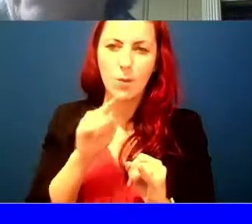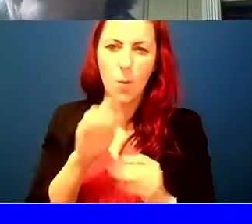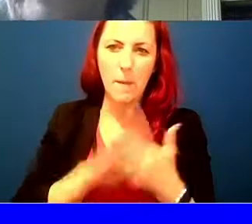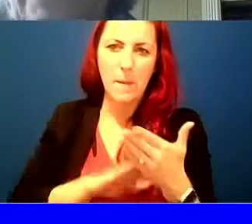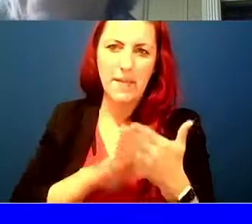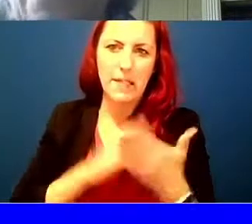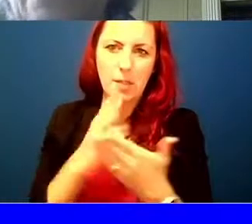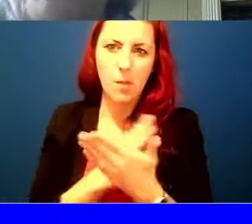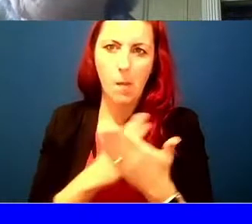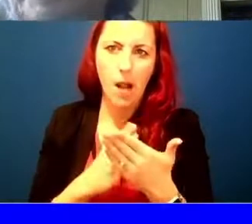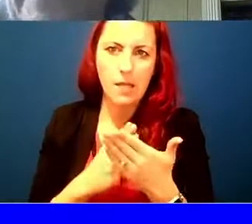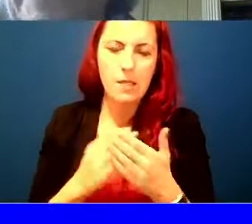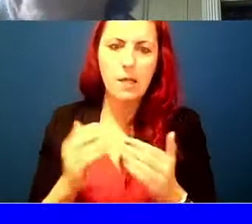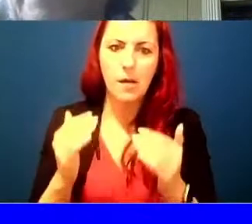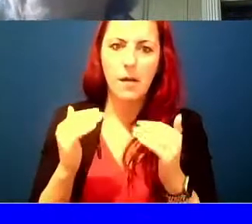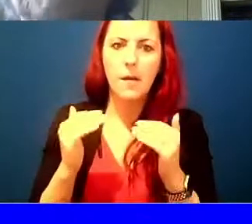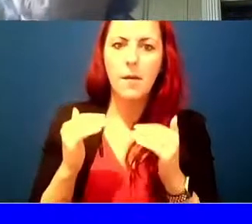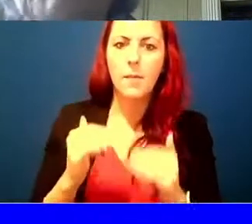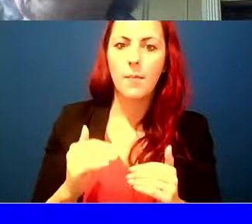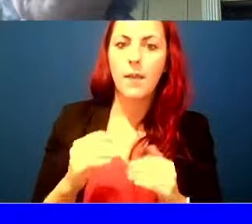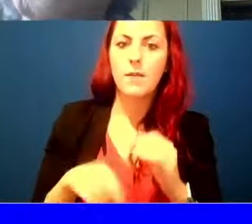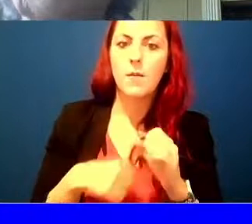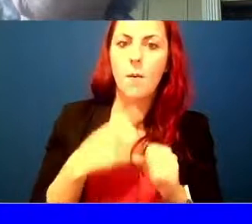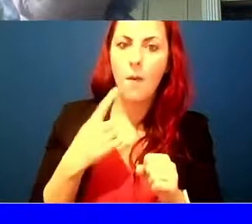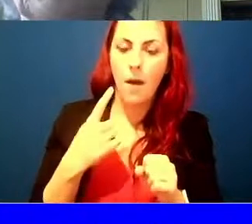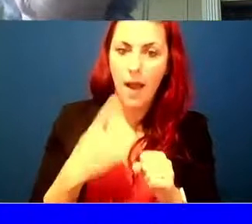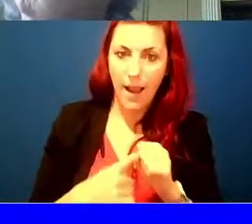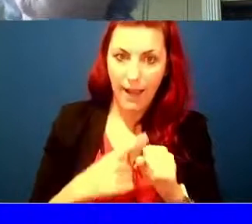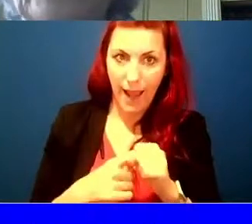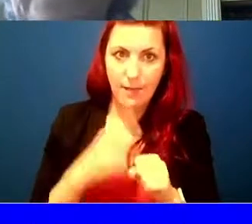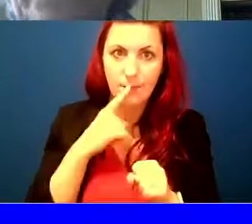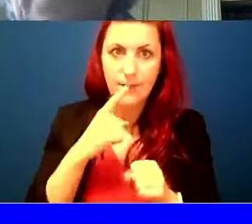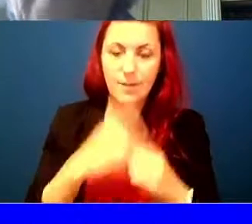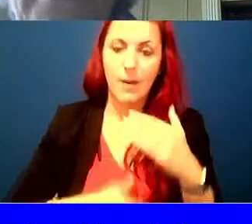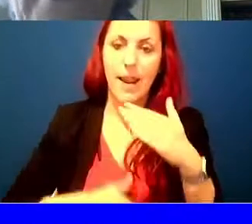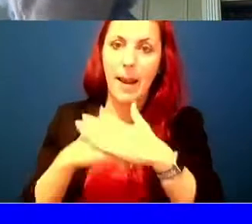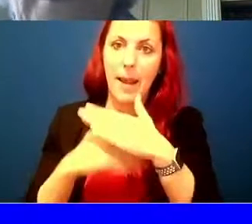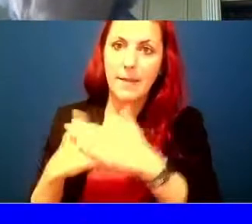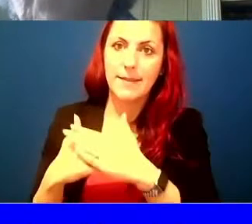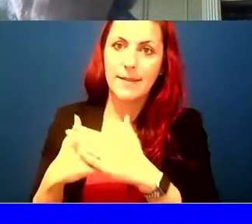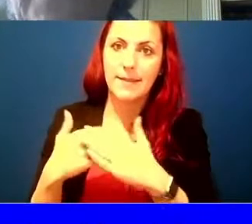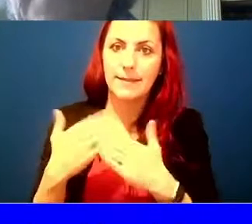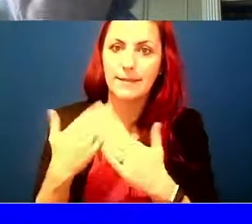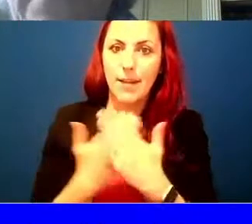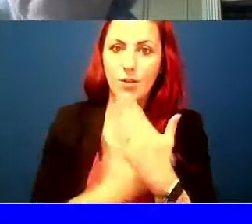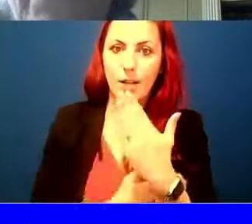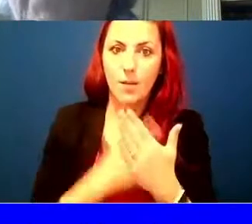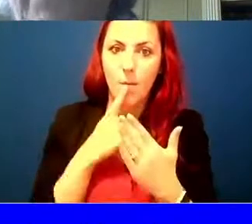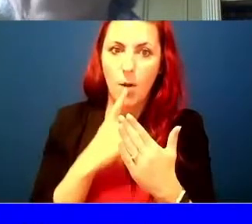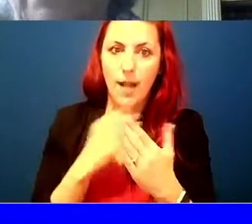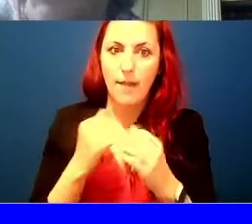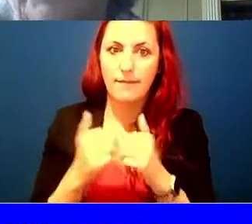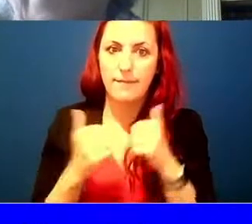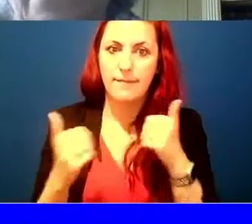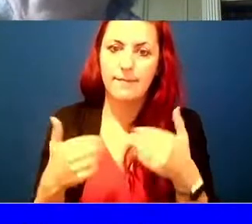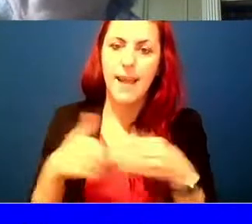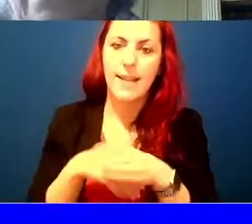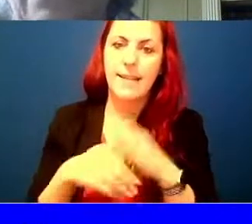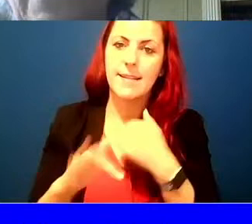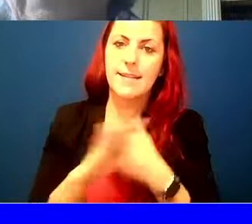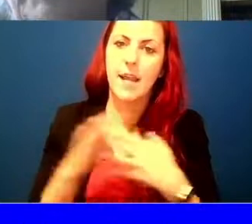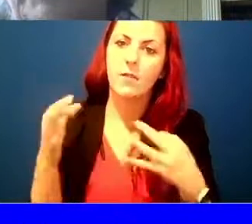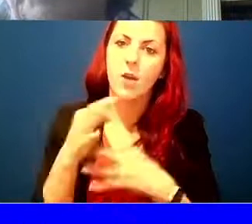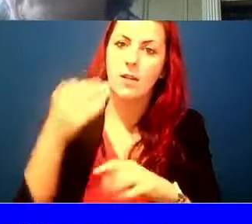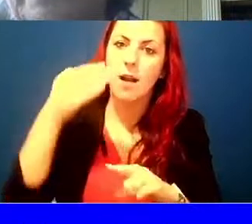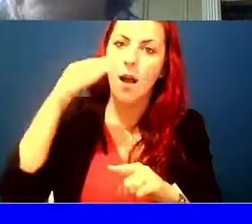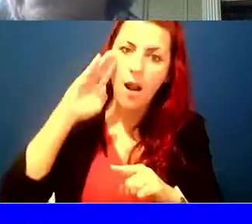adult safeguarding bill, but again, very limited to the health context. And really, Safeguarding Ireland